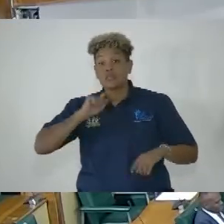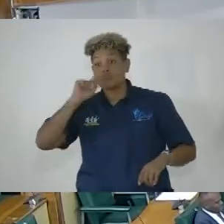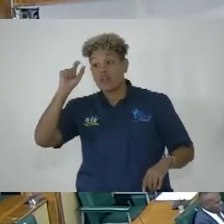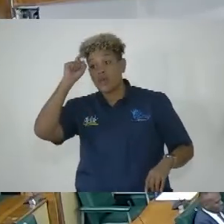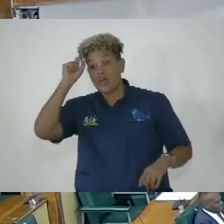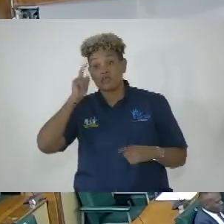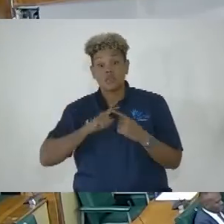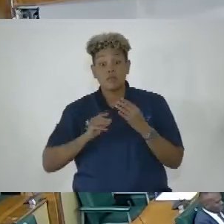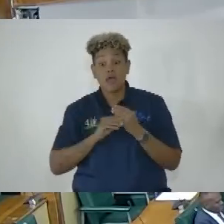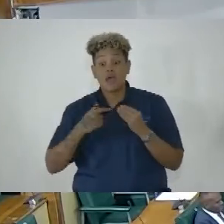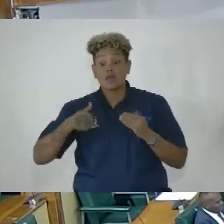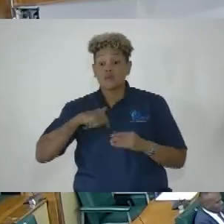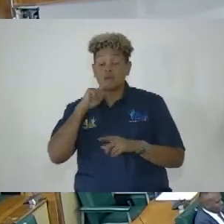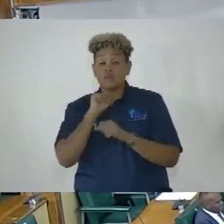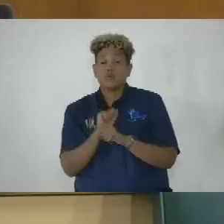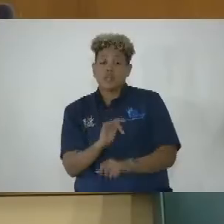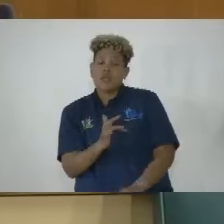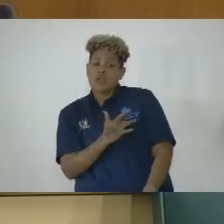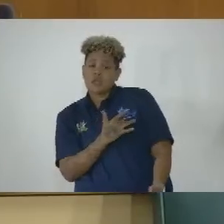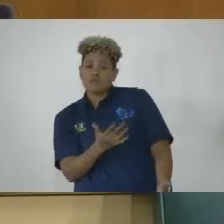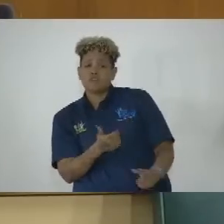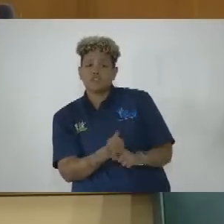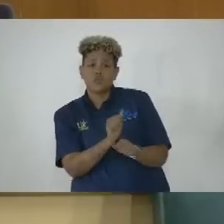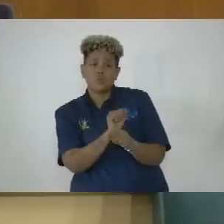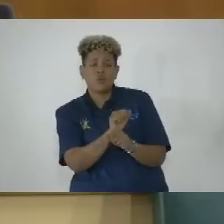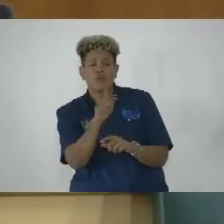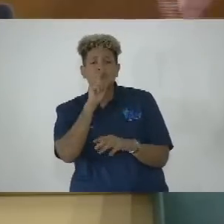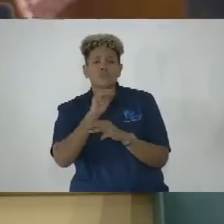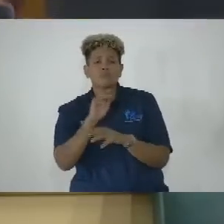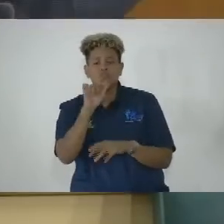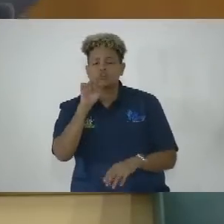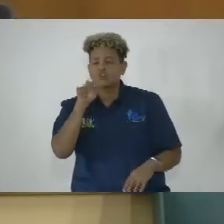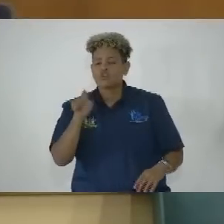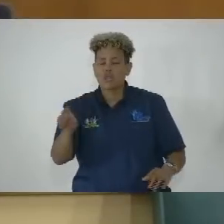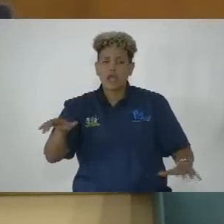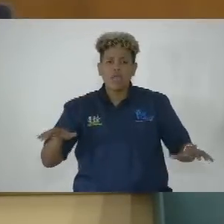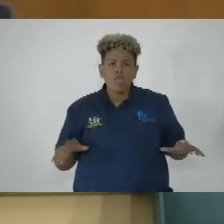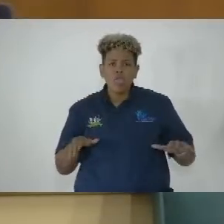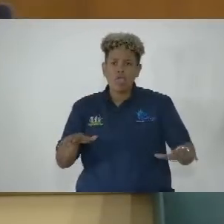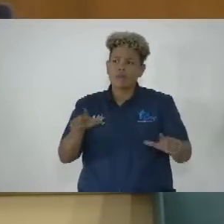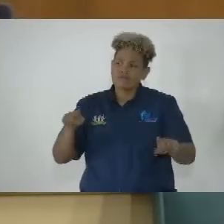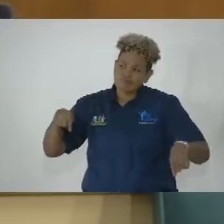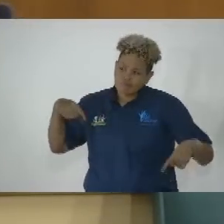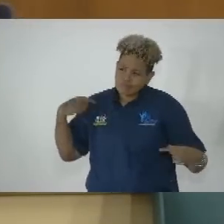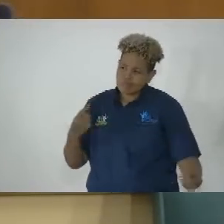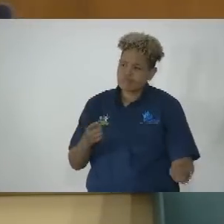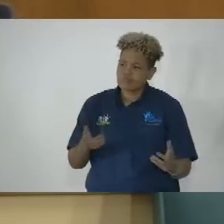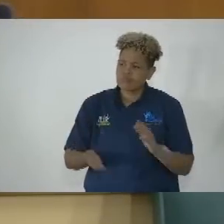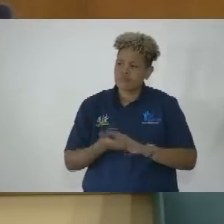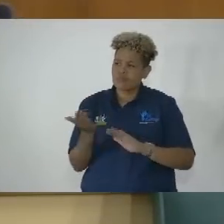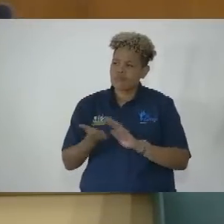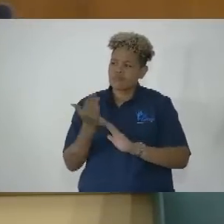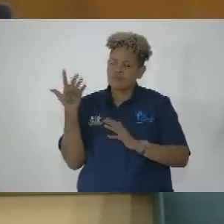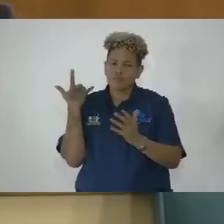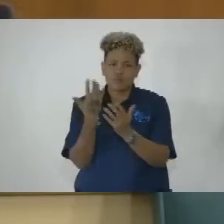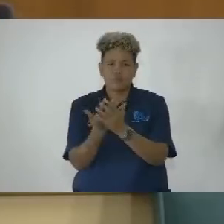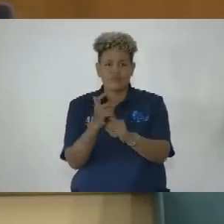we appreciate the work that Minister Grange has been doing over time.